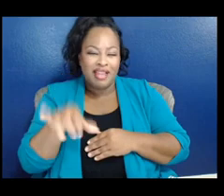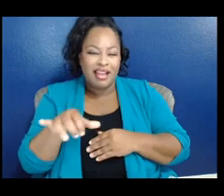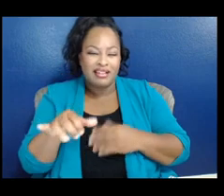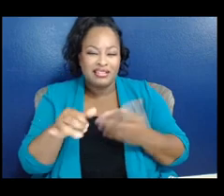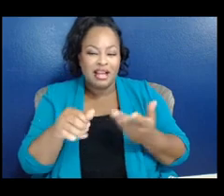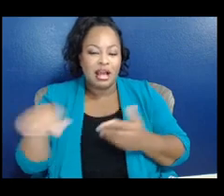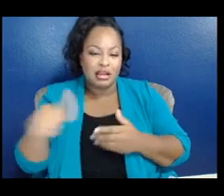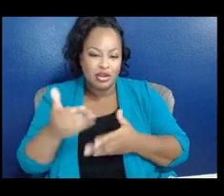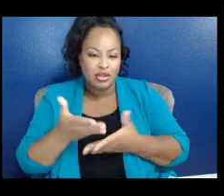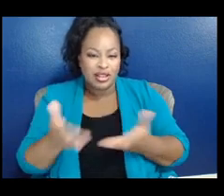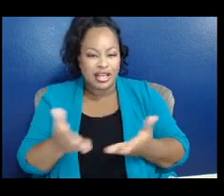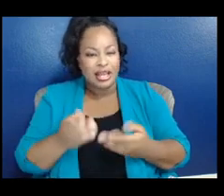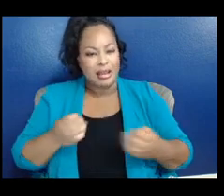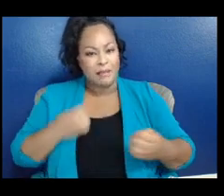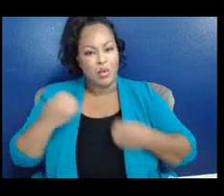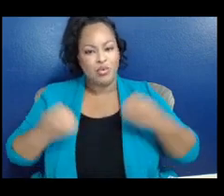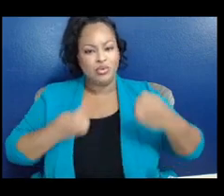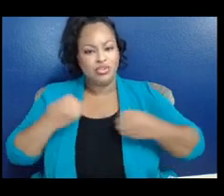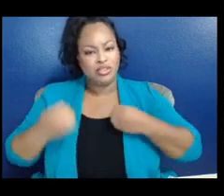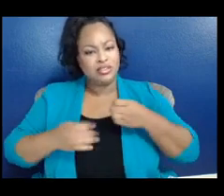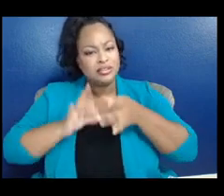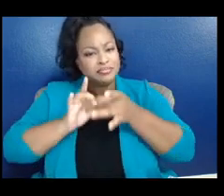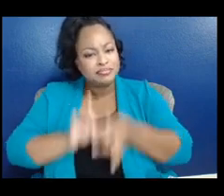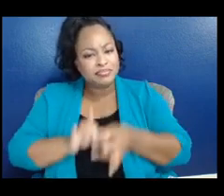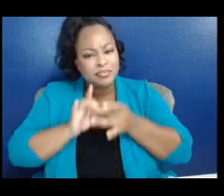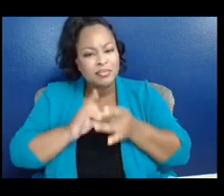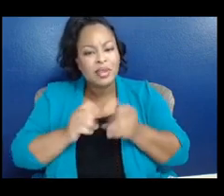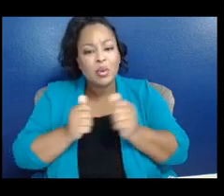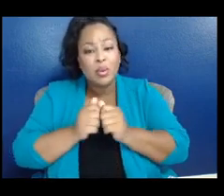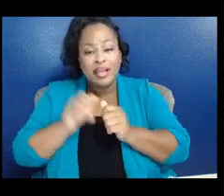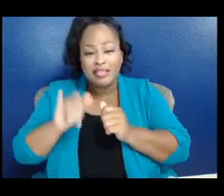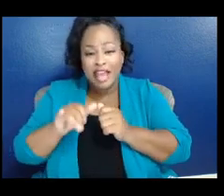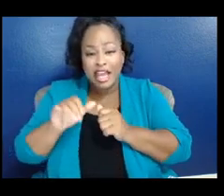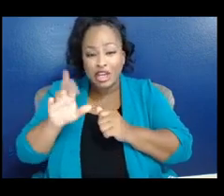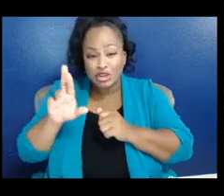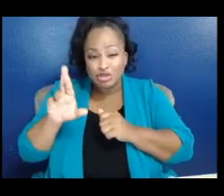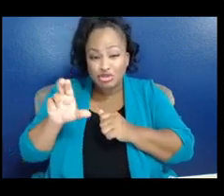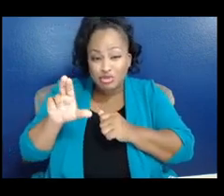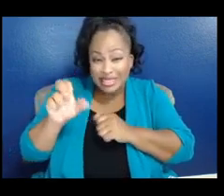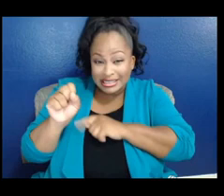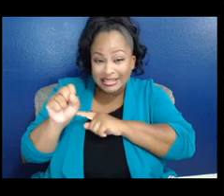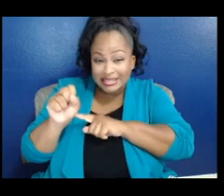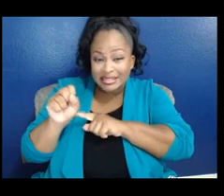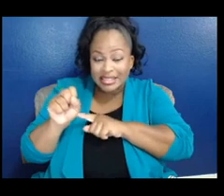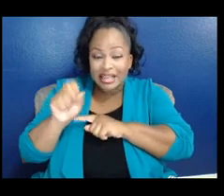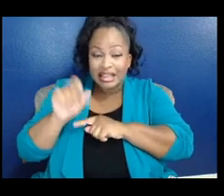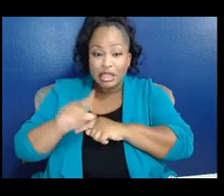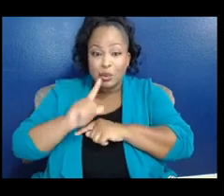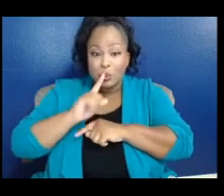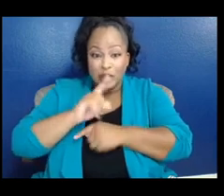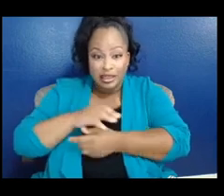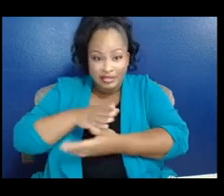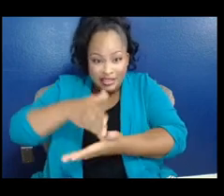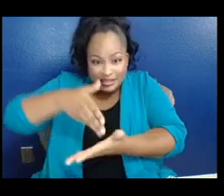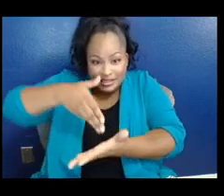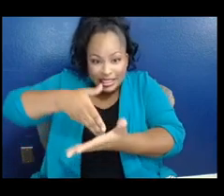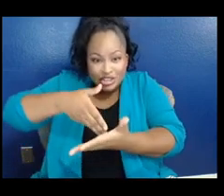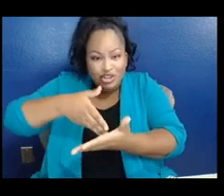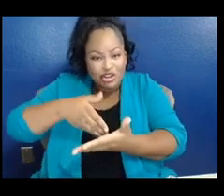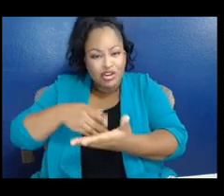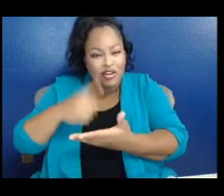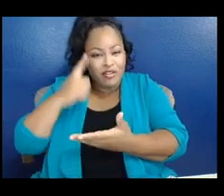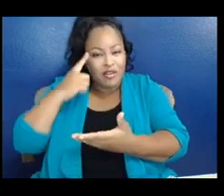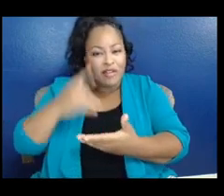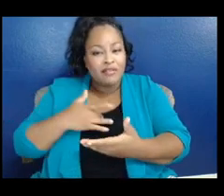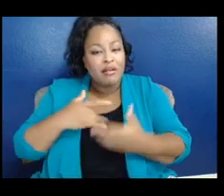Another thing where the emotions come into it. And with the uterus, that is really a center of, you know, feeling loved